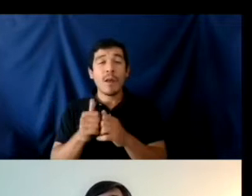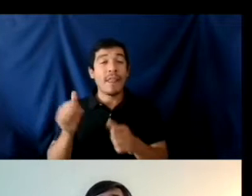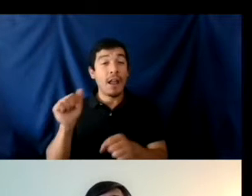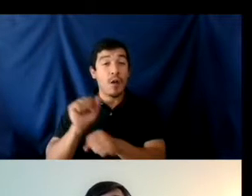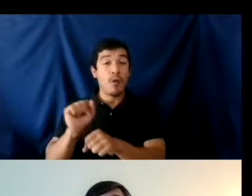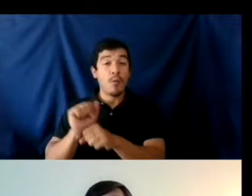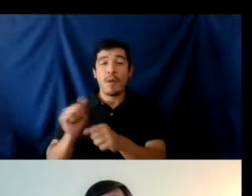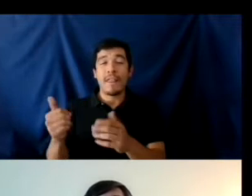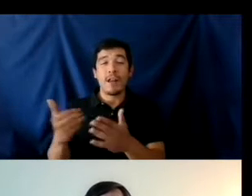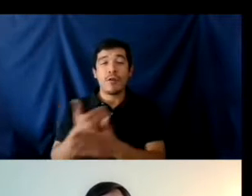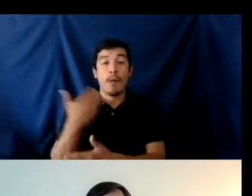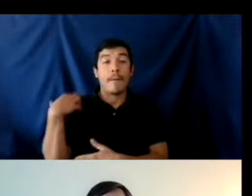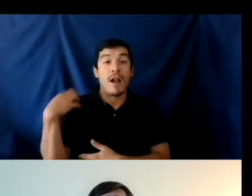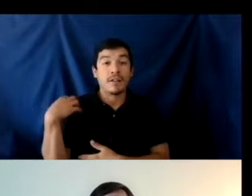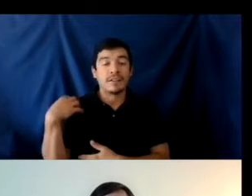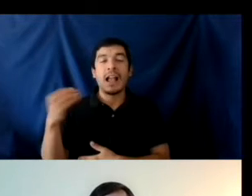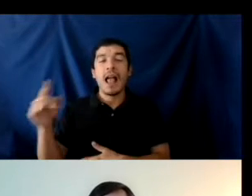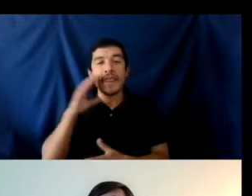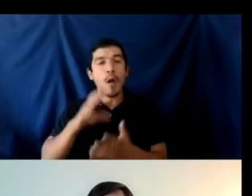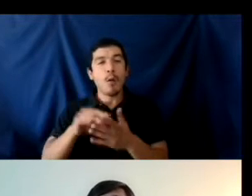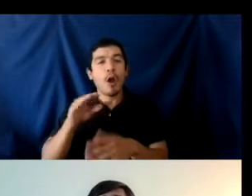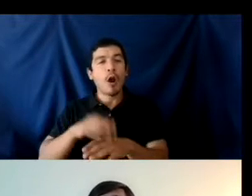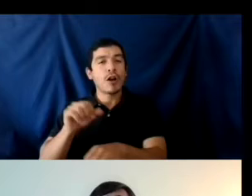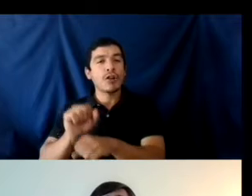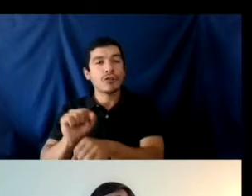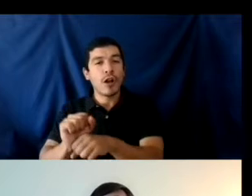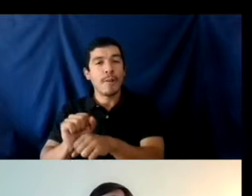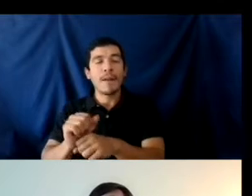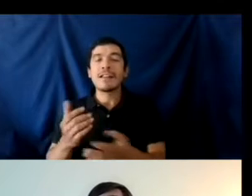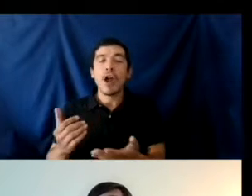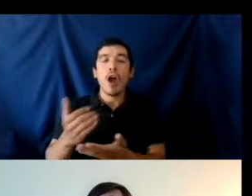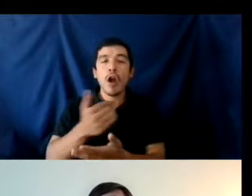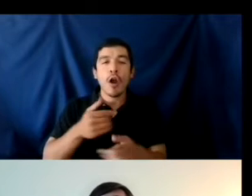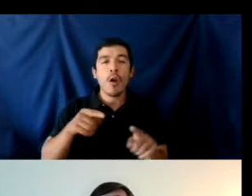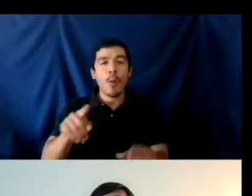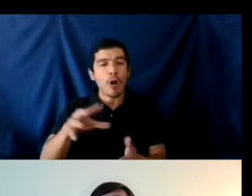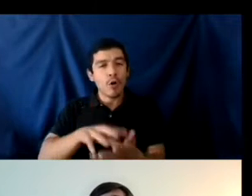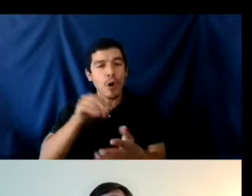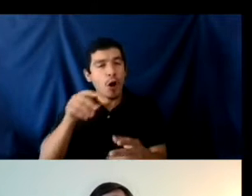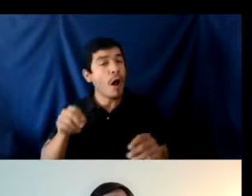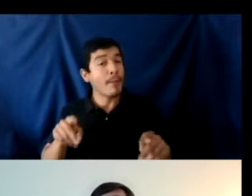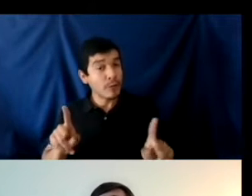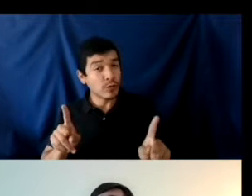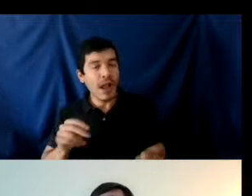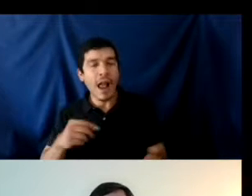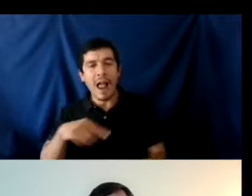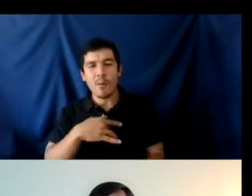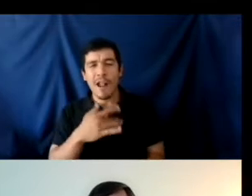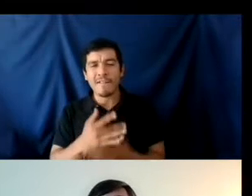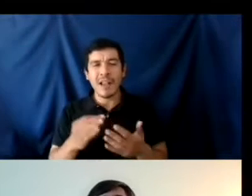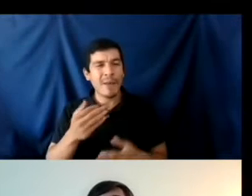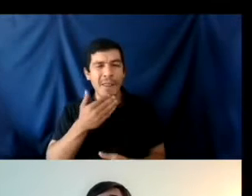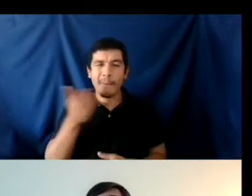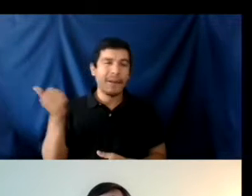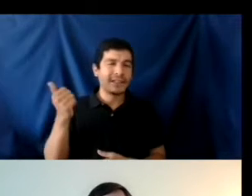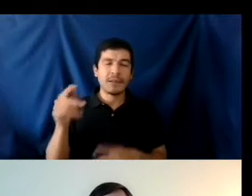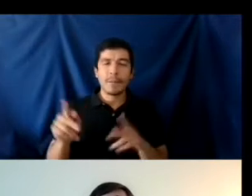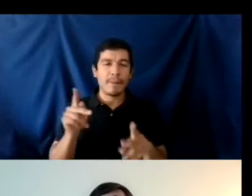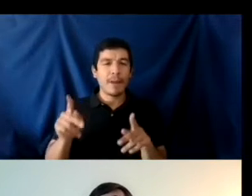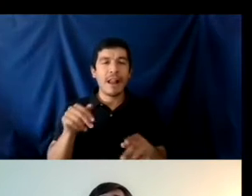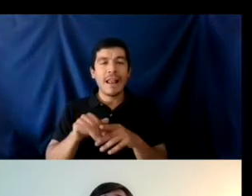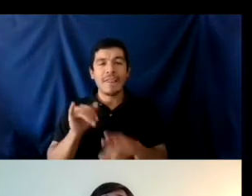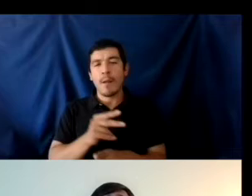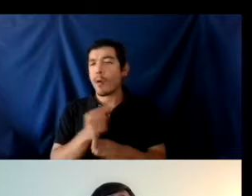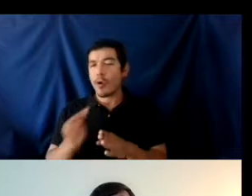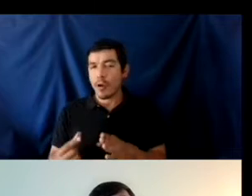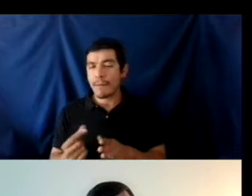they'll do learning on the job. It's an earn while you learn opportunity. And we have some of the most talented people in the